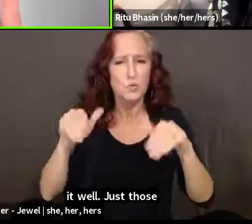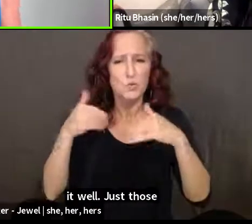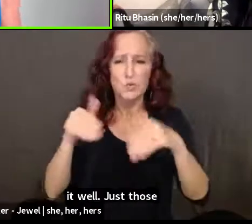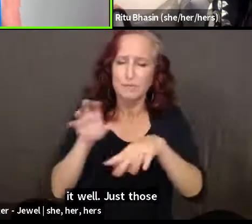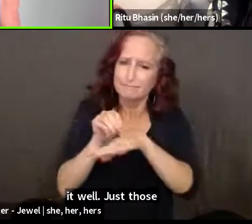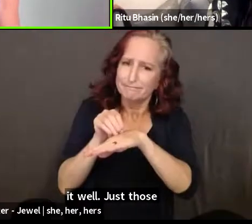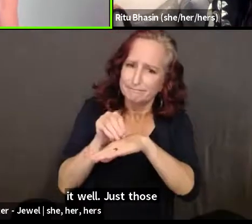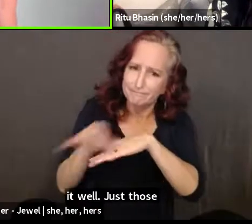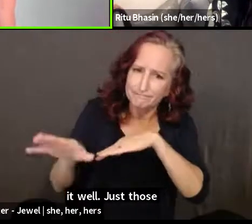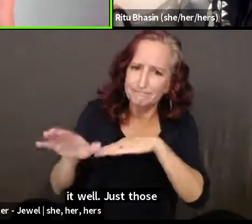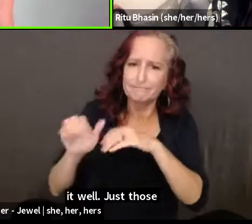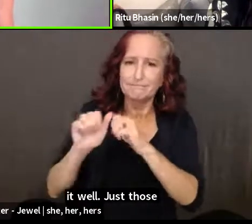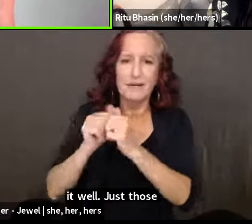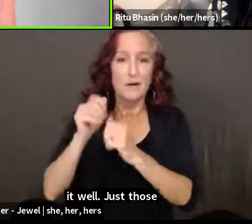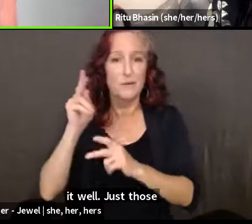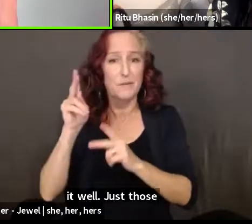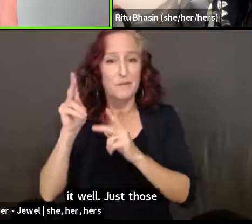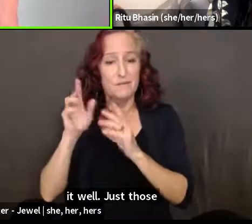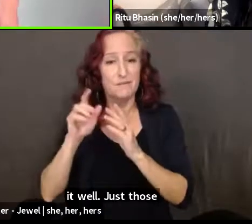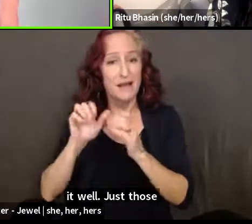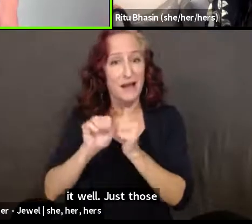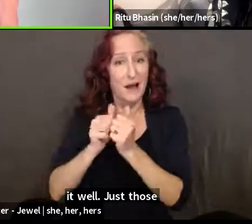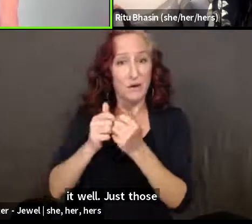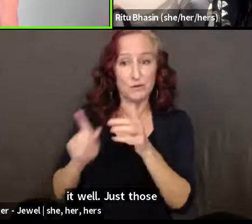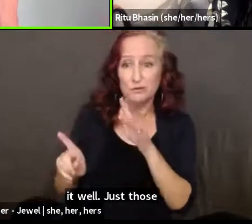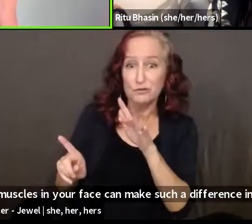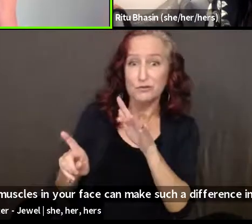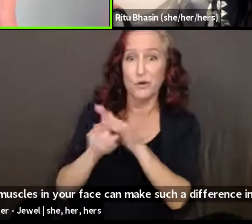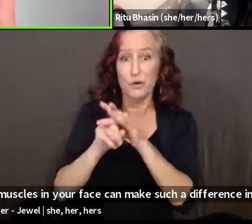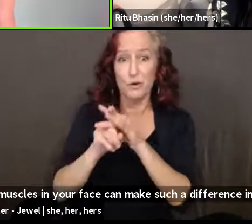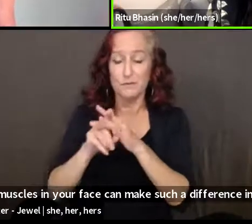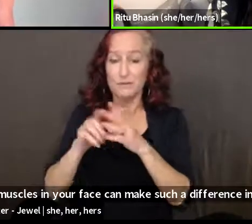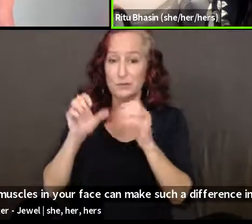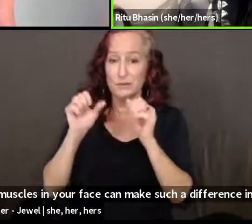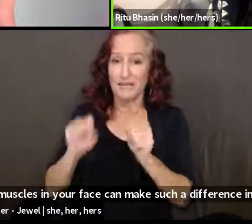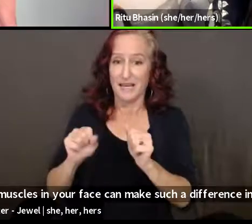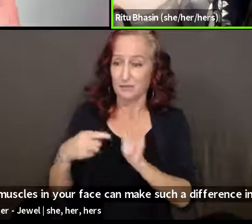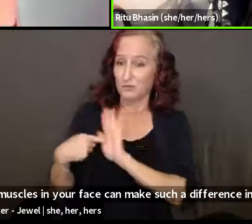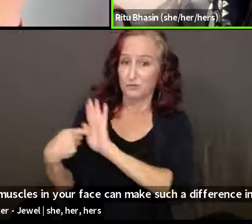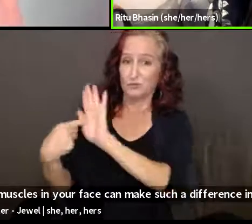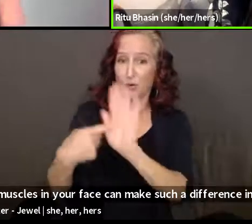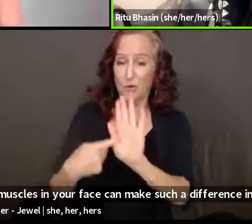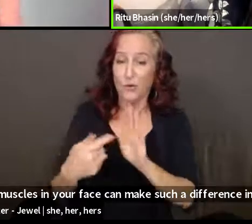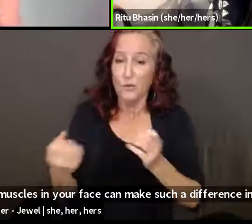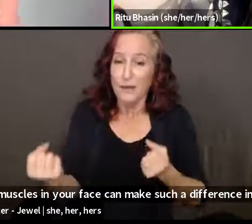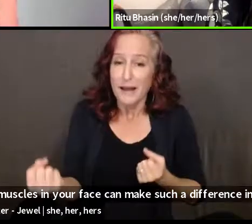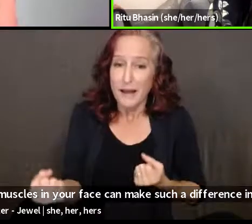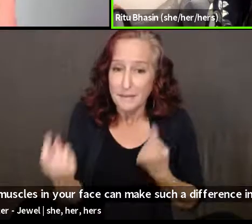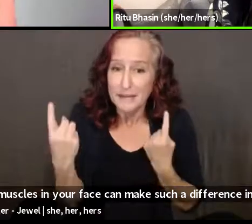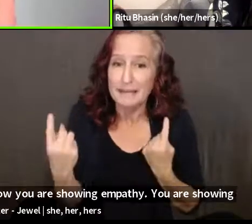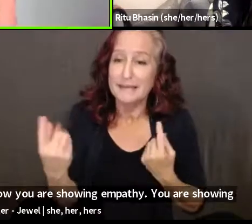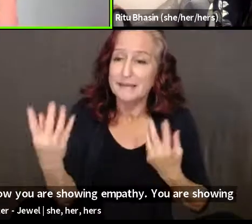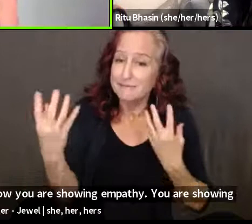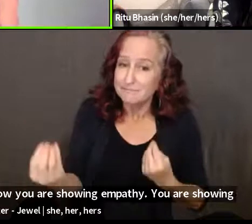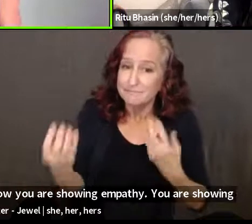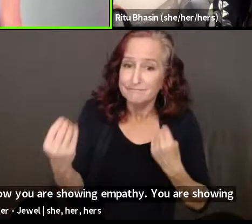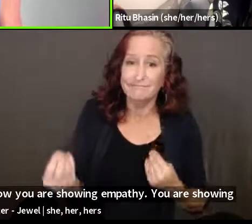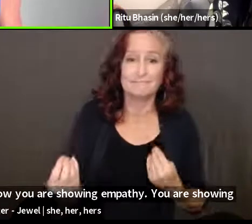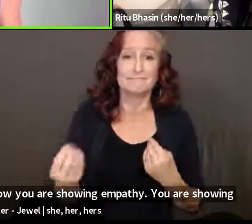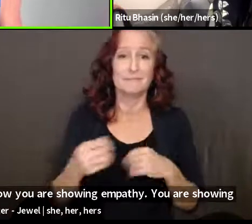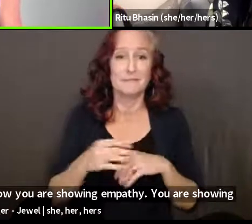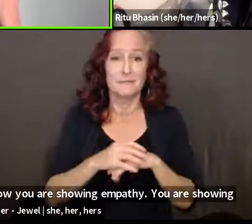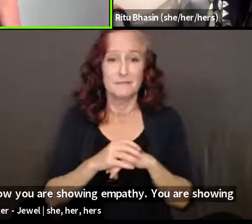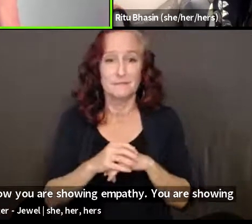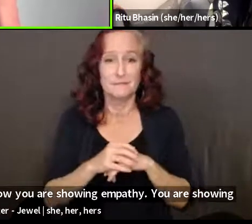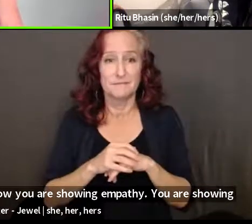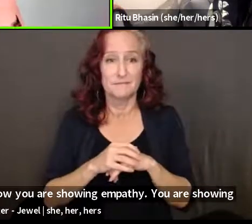how you're showing empathy, you're showing compassion 100%. For people. And so that most definitely,